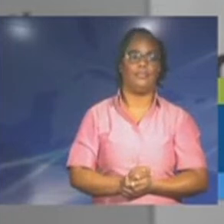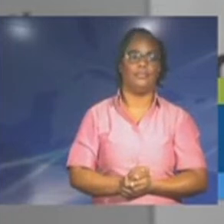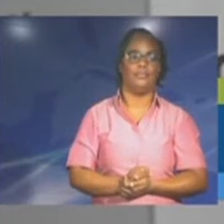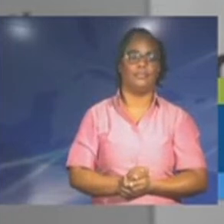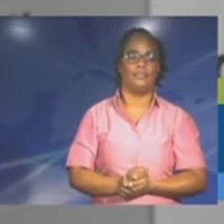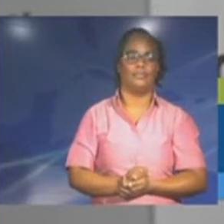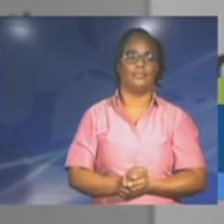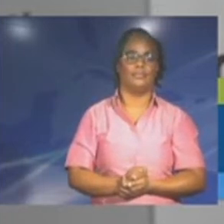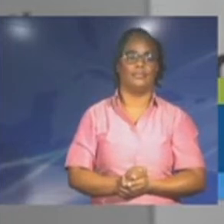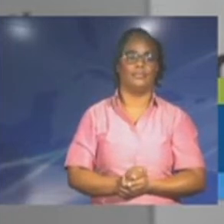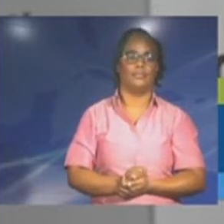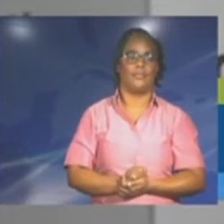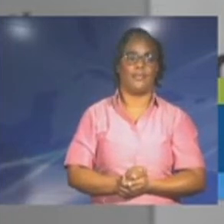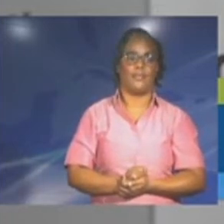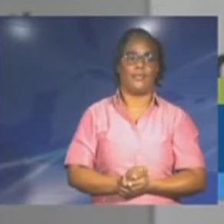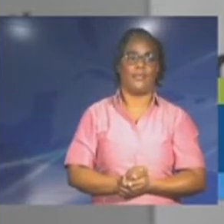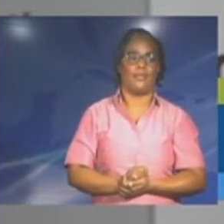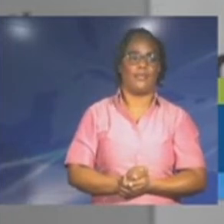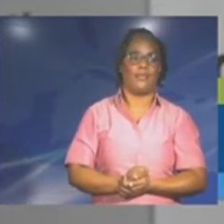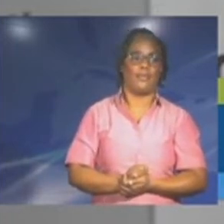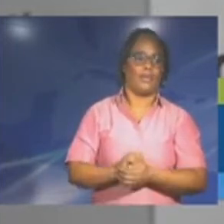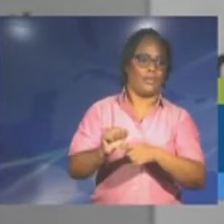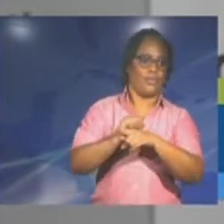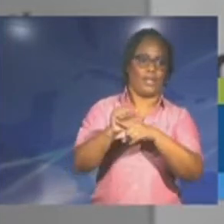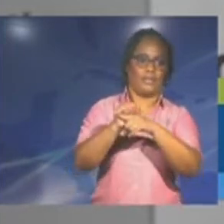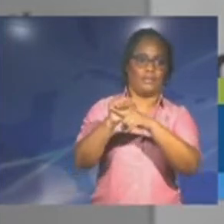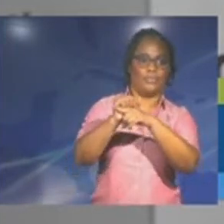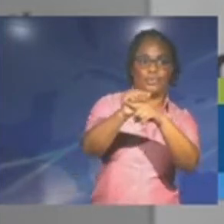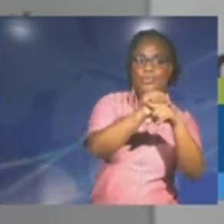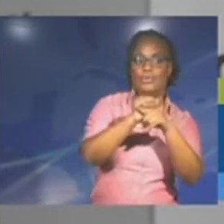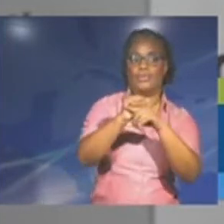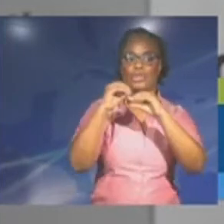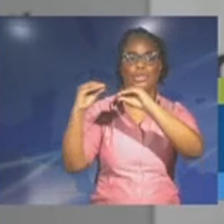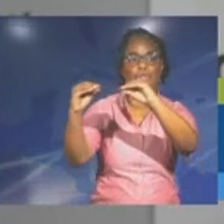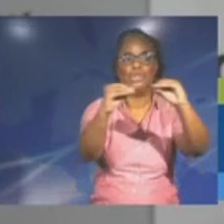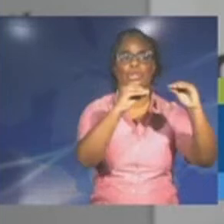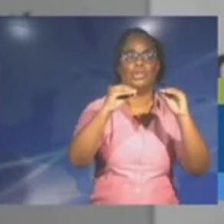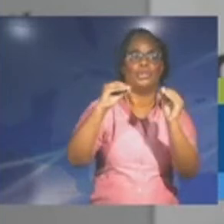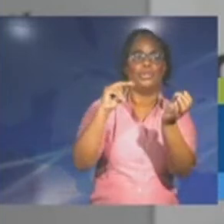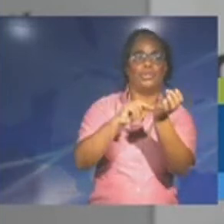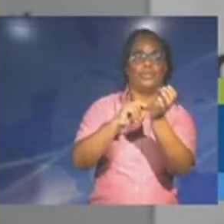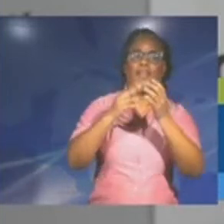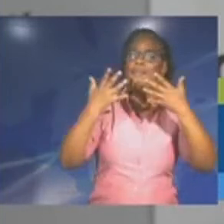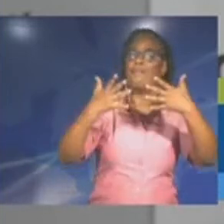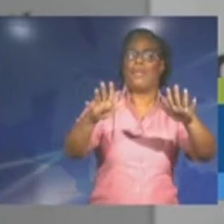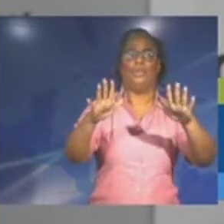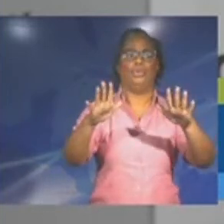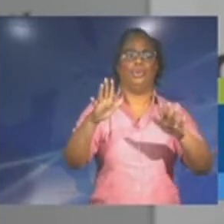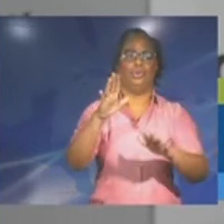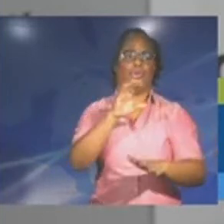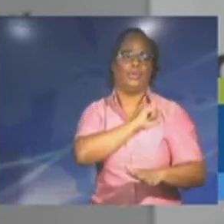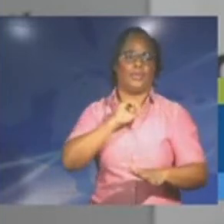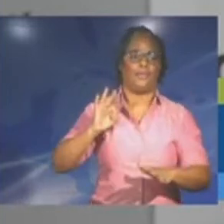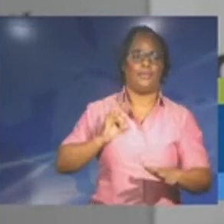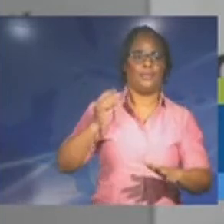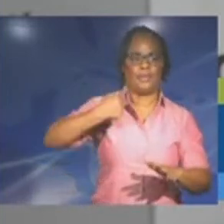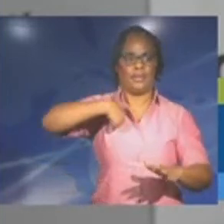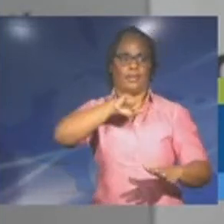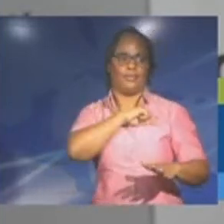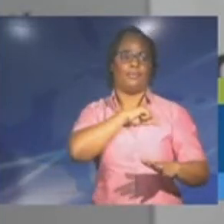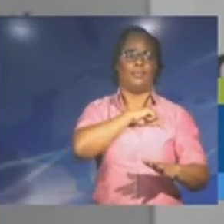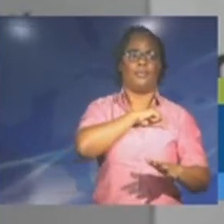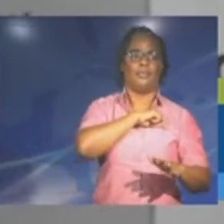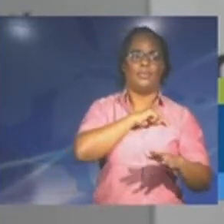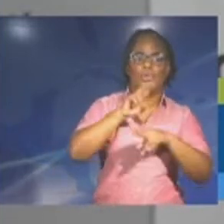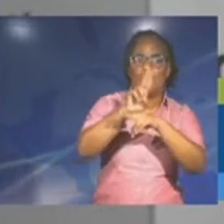Yeah. So basically, the training has been taken care of. The staff that would have been administering the 12 to 18 and the adult